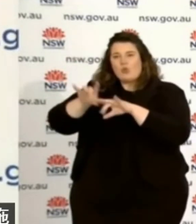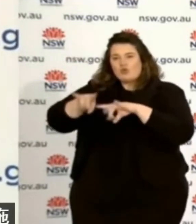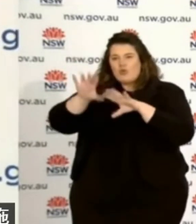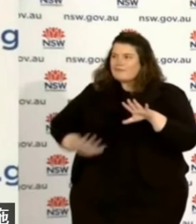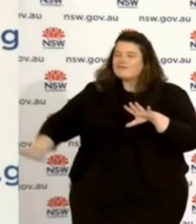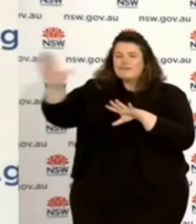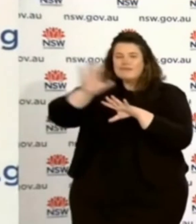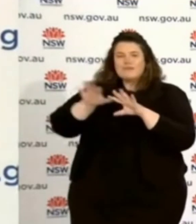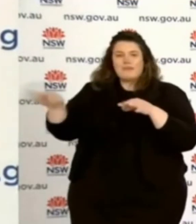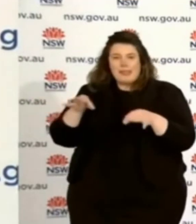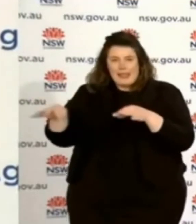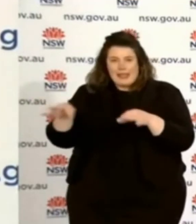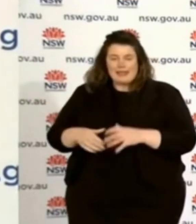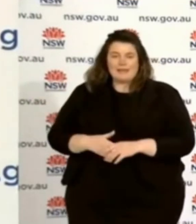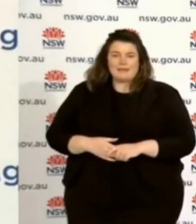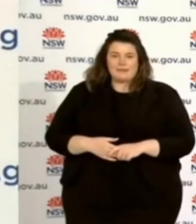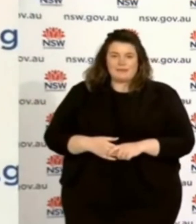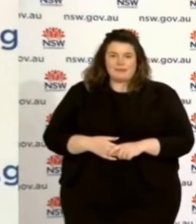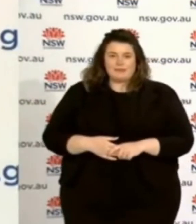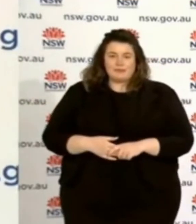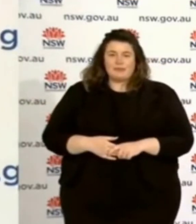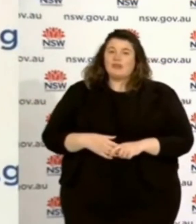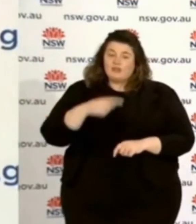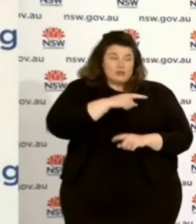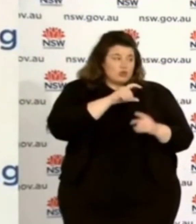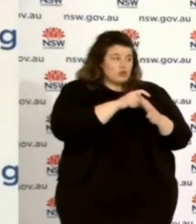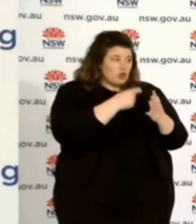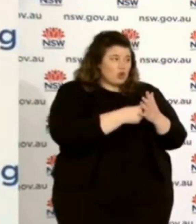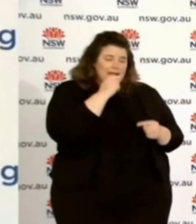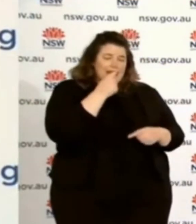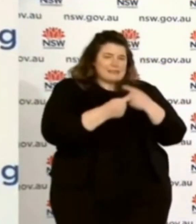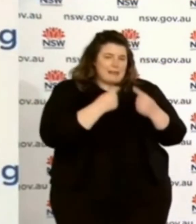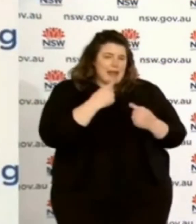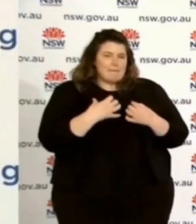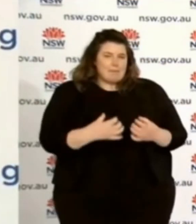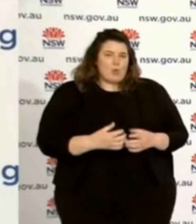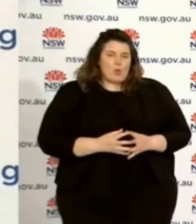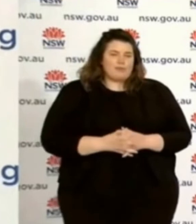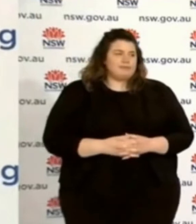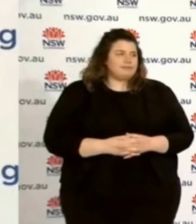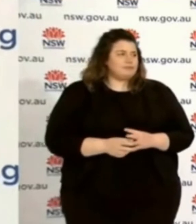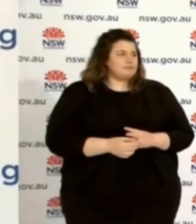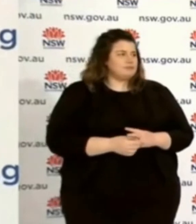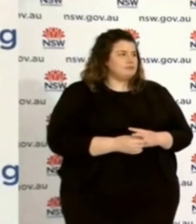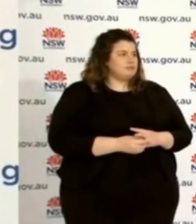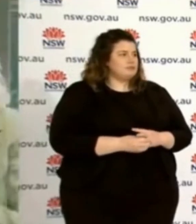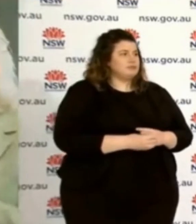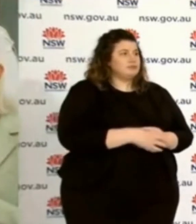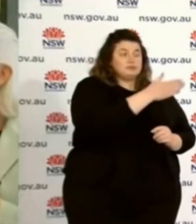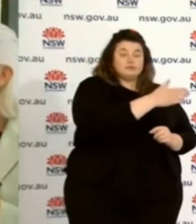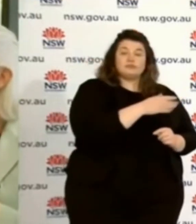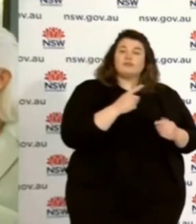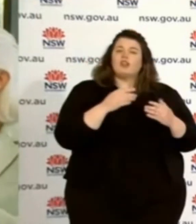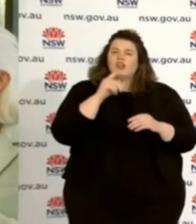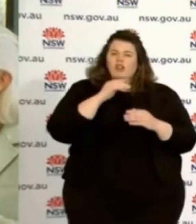and when you're done with me and Dr. Chant comes to the microphone, she'll be able to explain this from a health perspective. Premier, will curfews go before